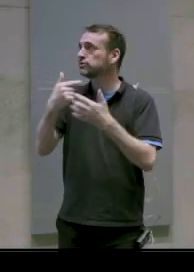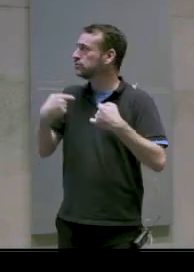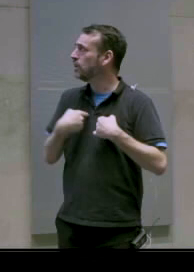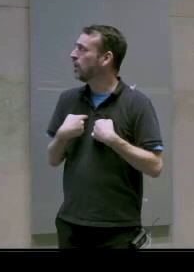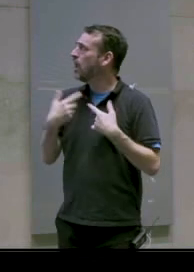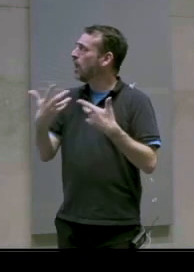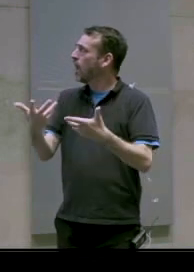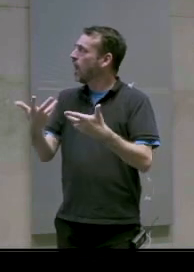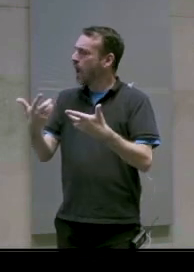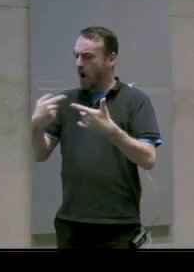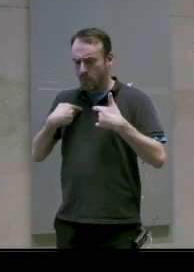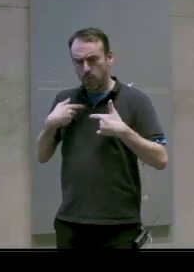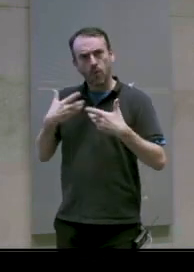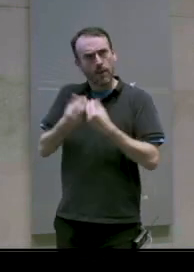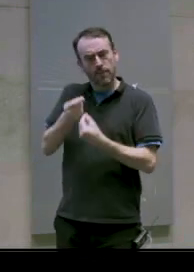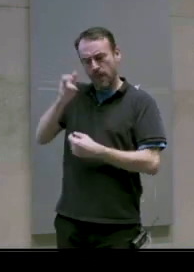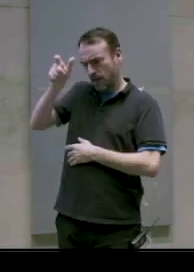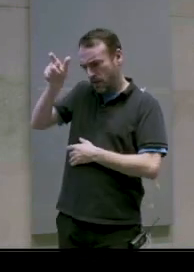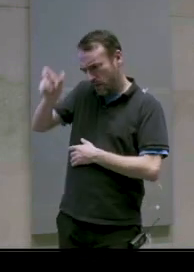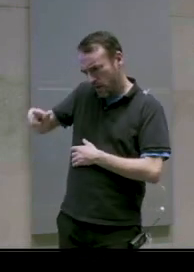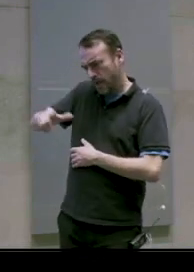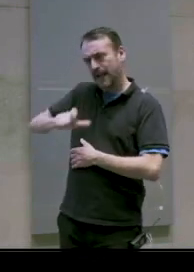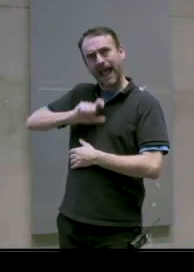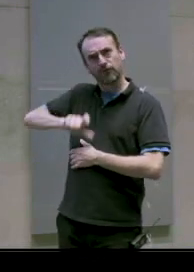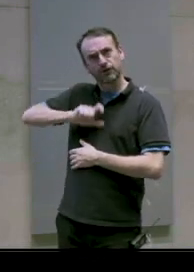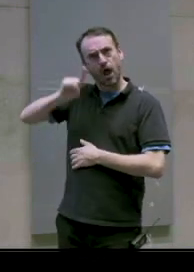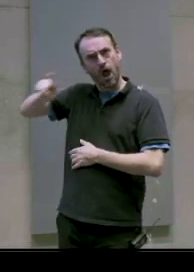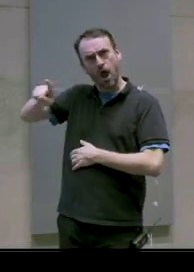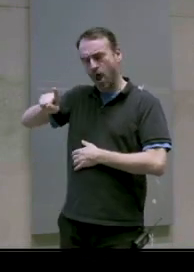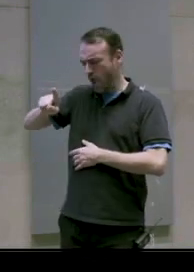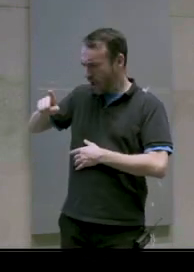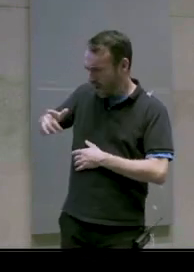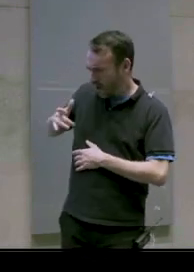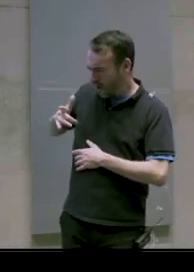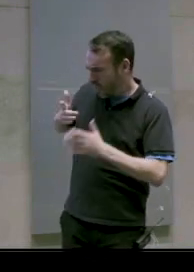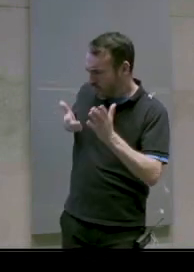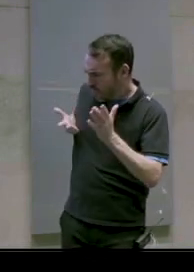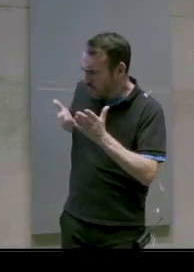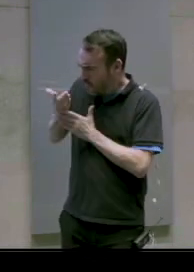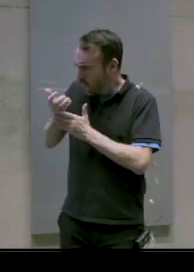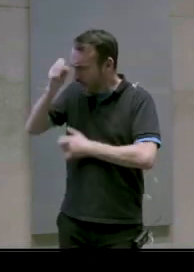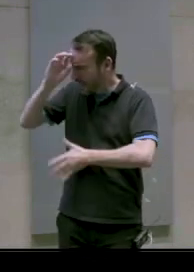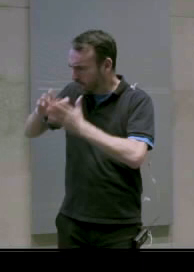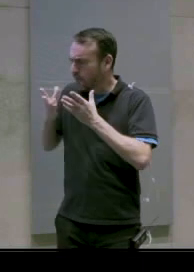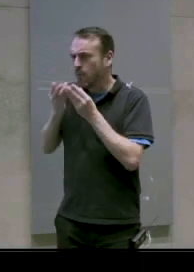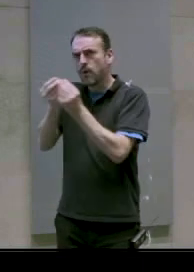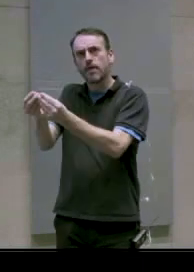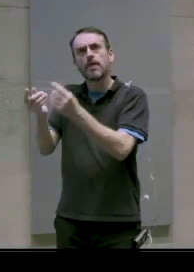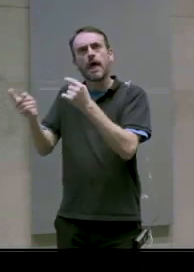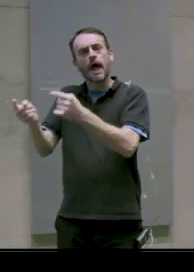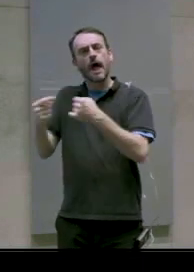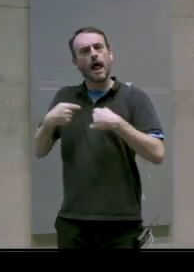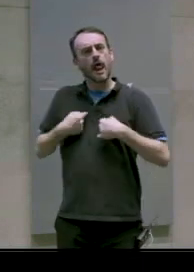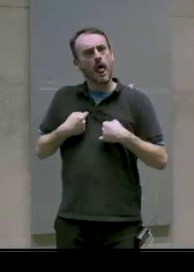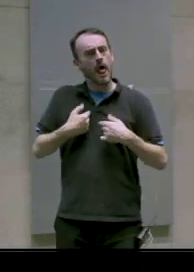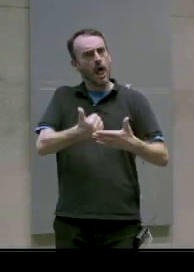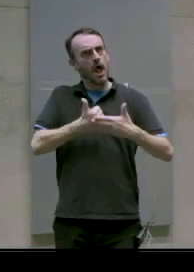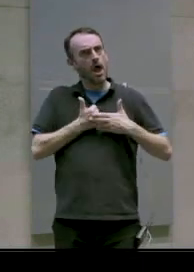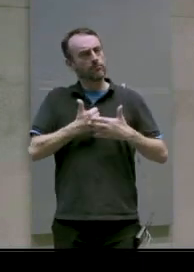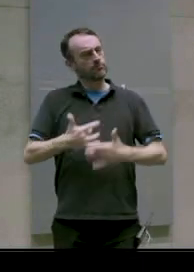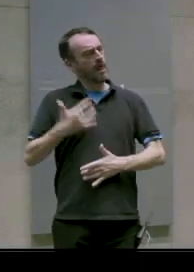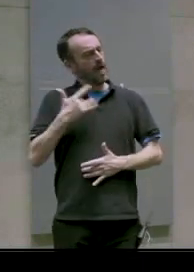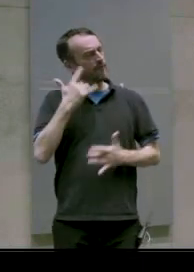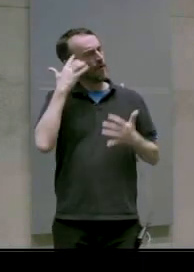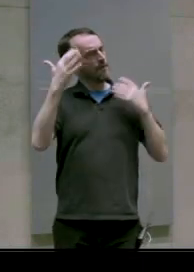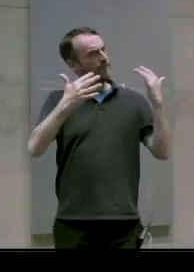kind of lived with him. I lived the story through him. I felt bad with him and understood many things about my life." This quote shows